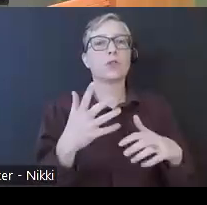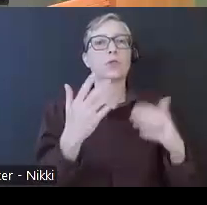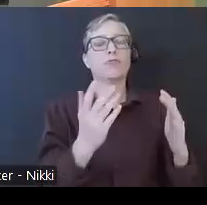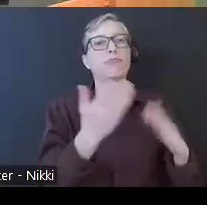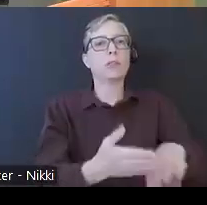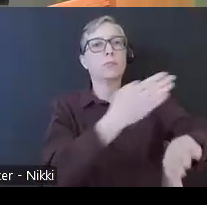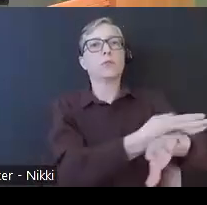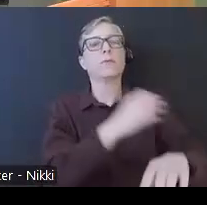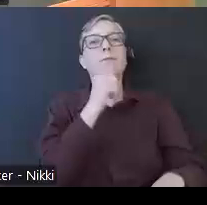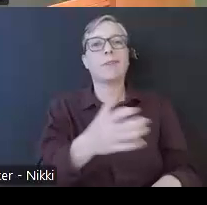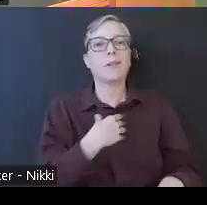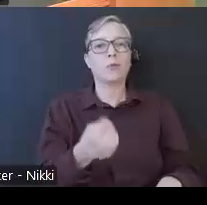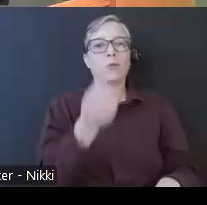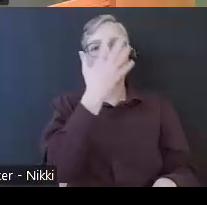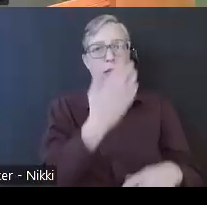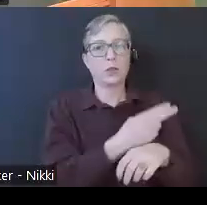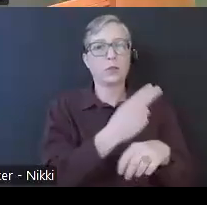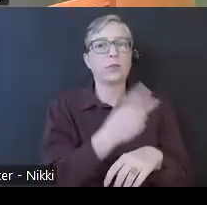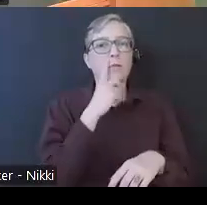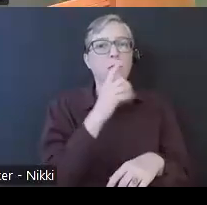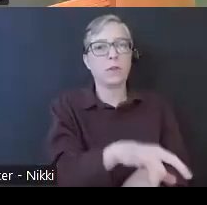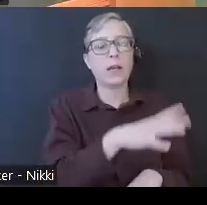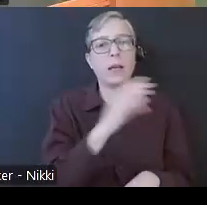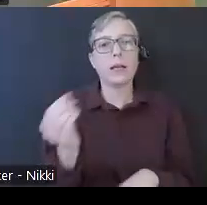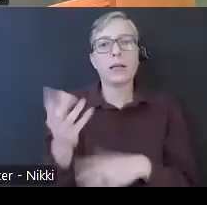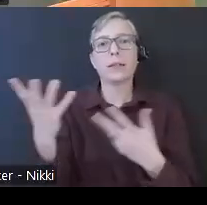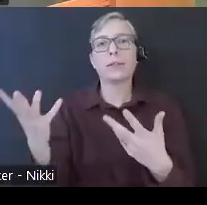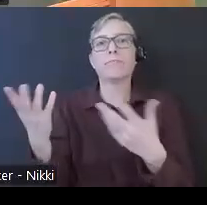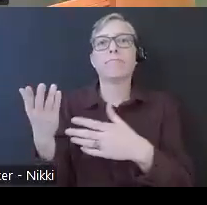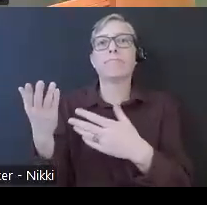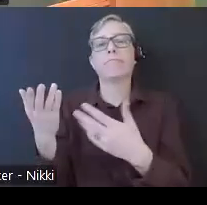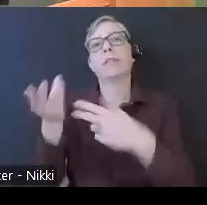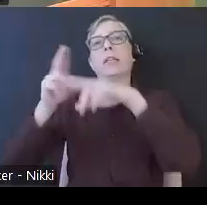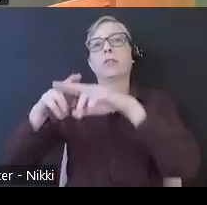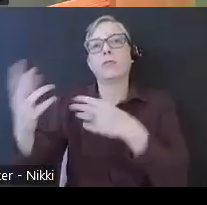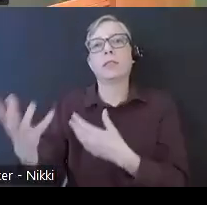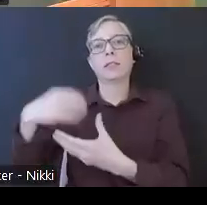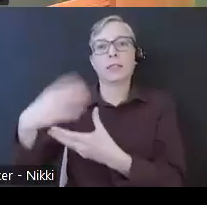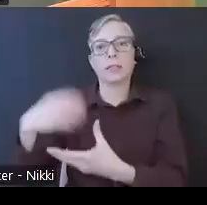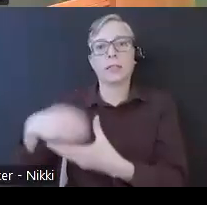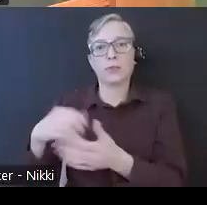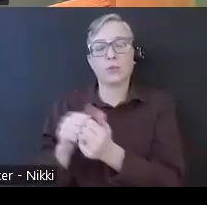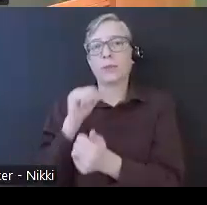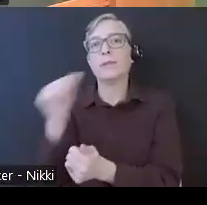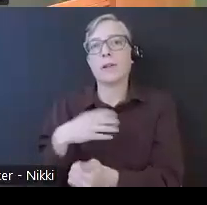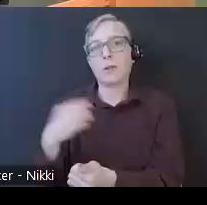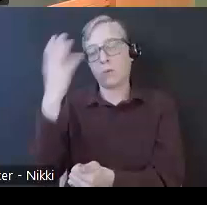approaches and how to increase engagement in those among non-white users? Sure. So it's a great question. So, I point